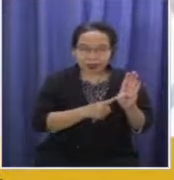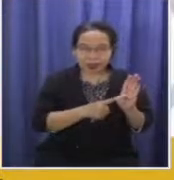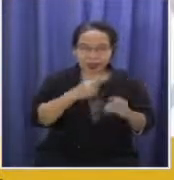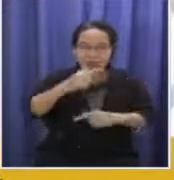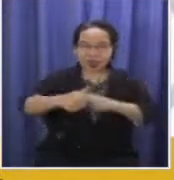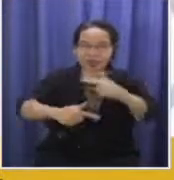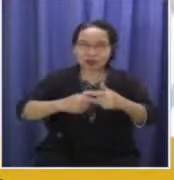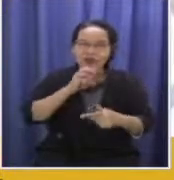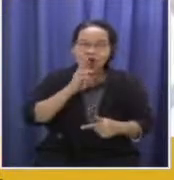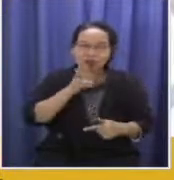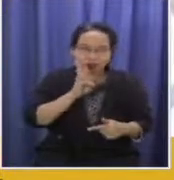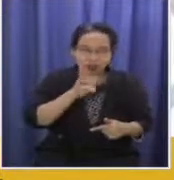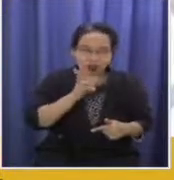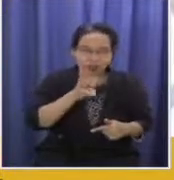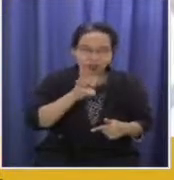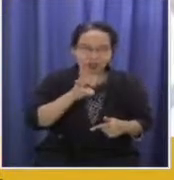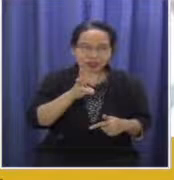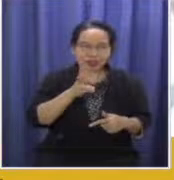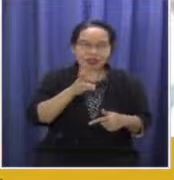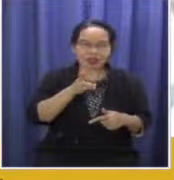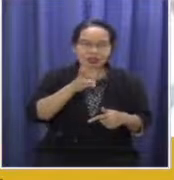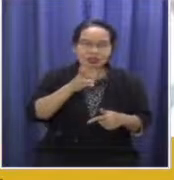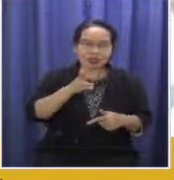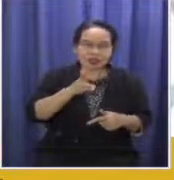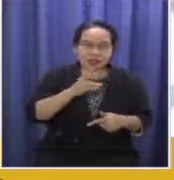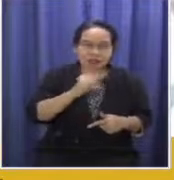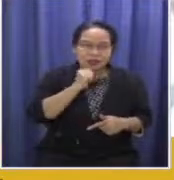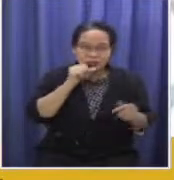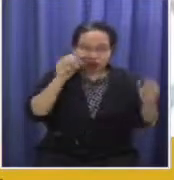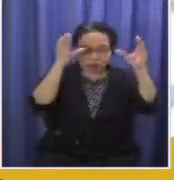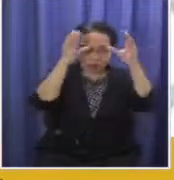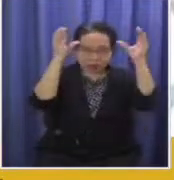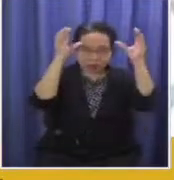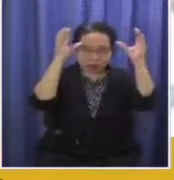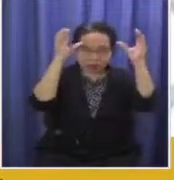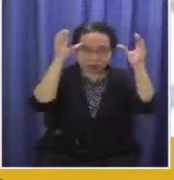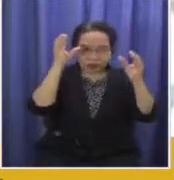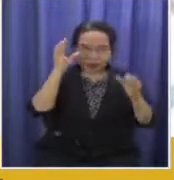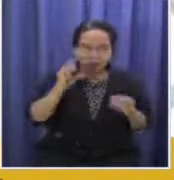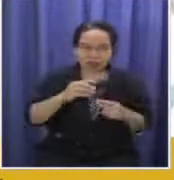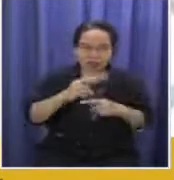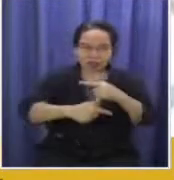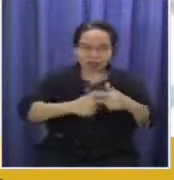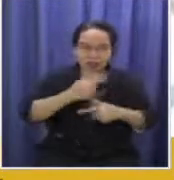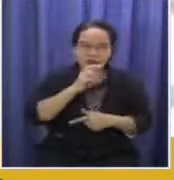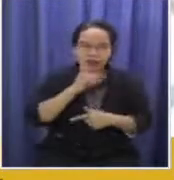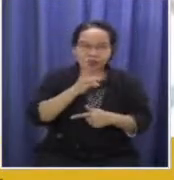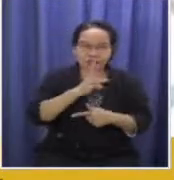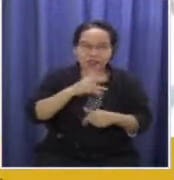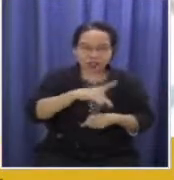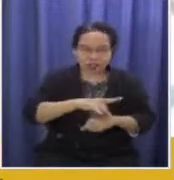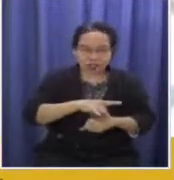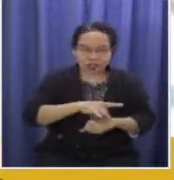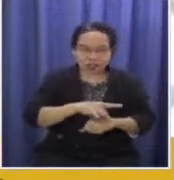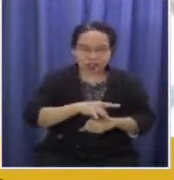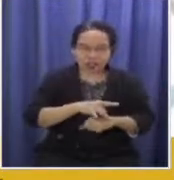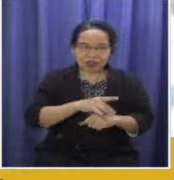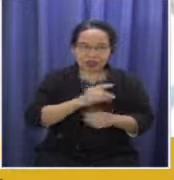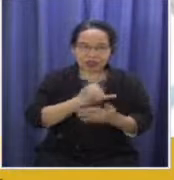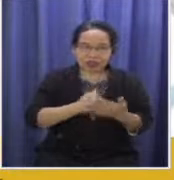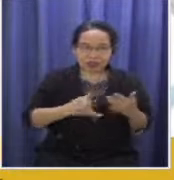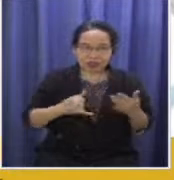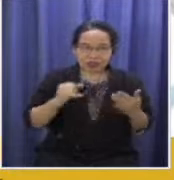globe of waters. You have to consider that. It's a globe of waters. Just